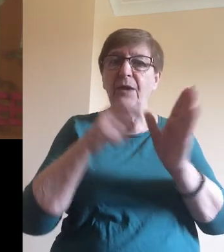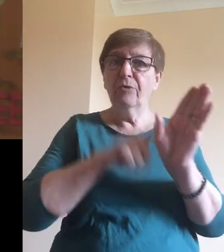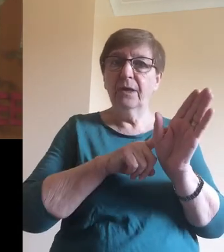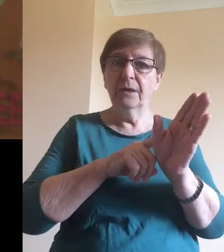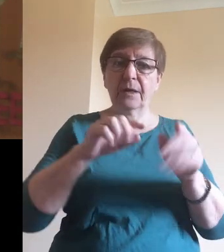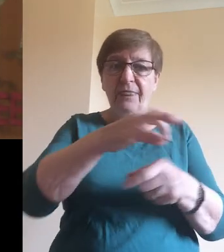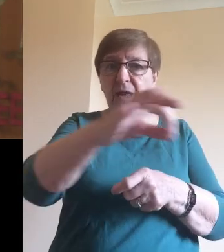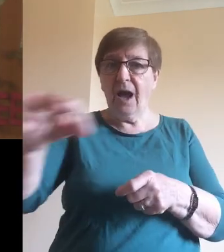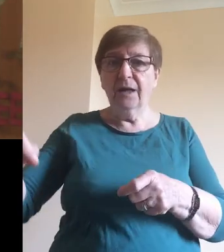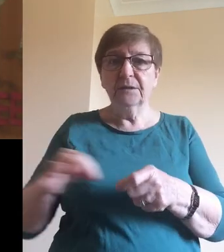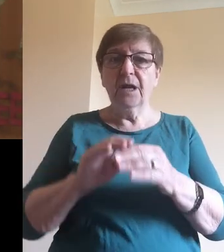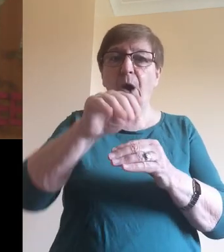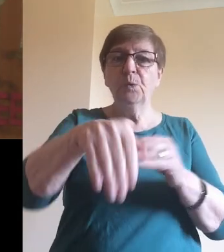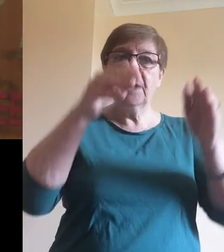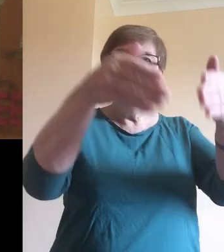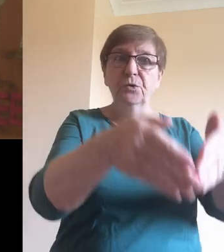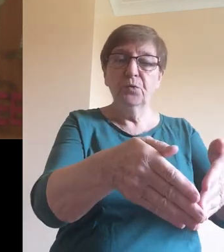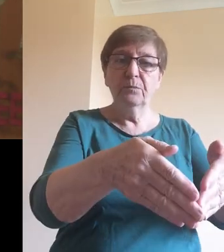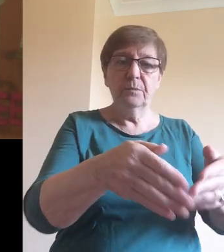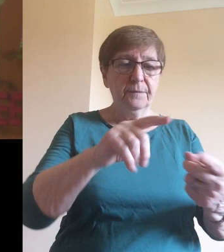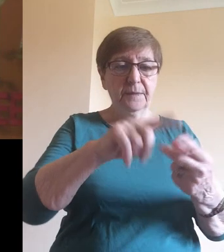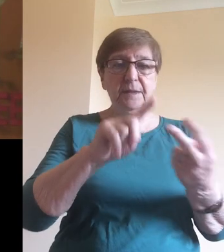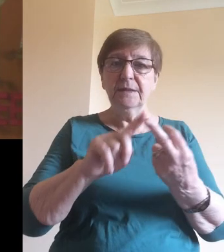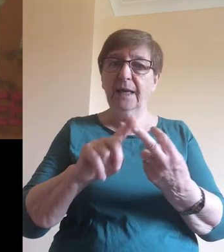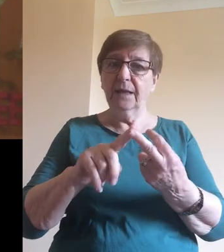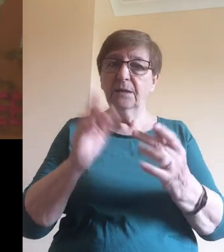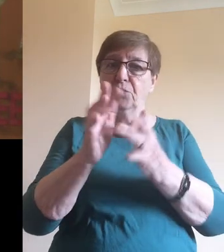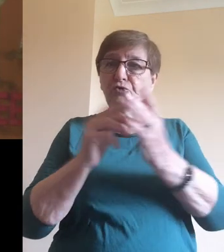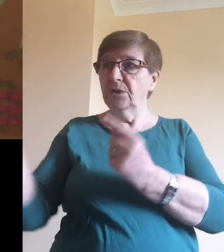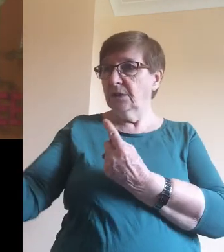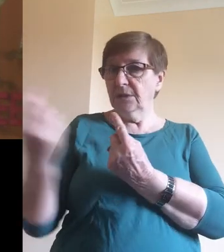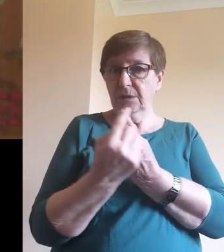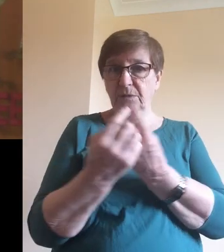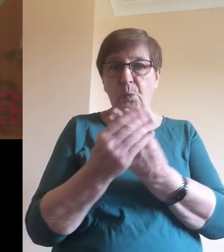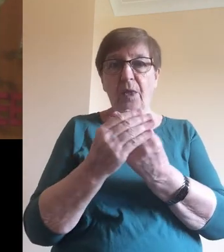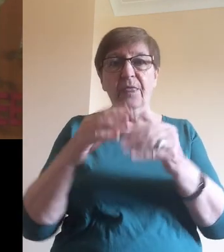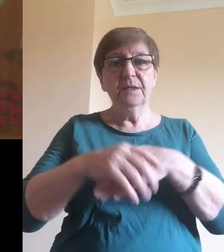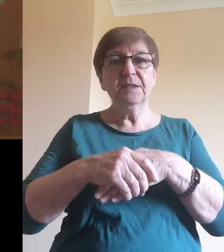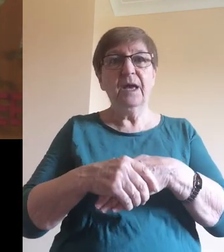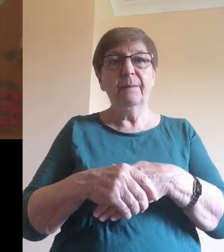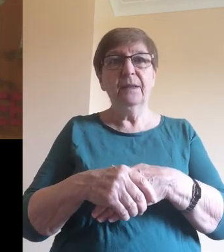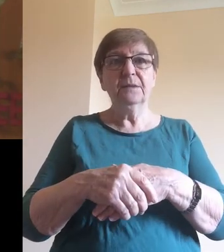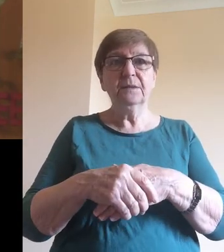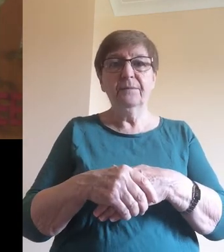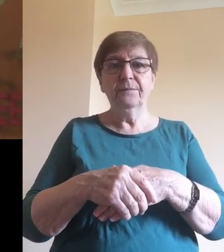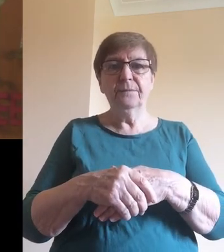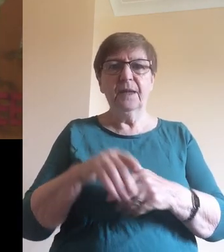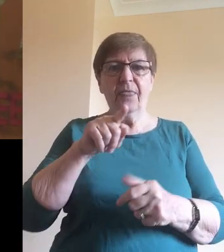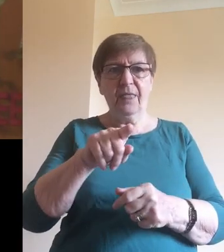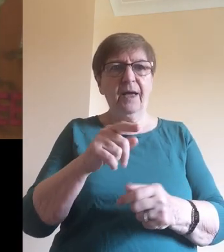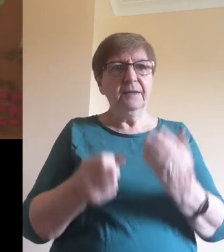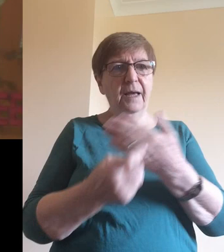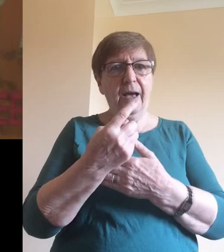tomb. And in the second, Jesus appears later on to the disciples. And that episode,